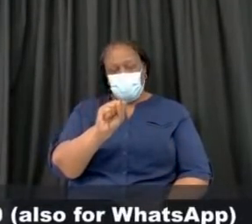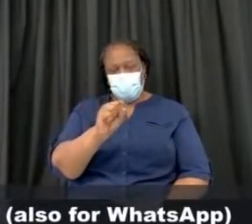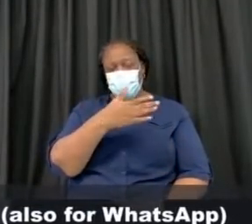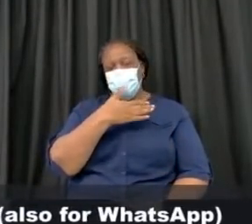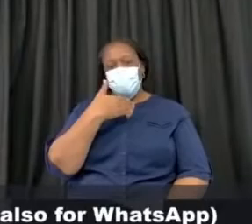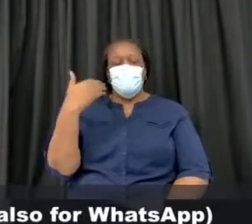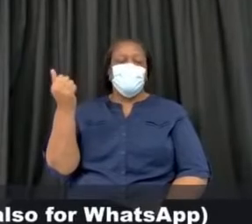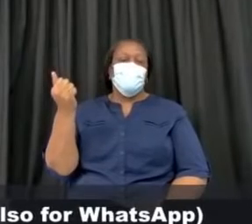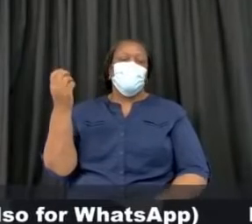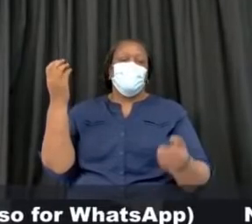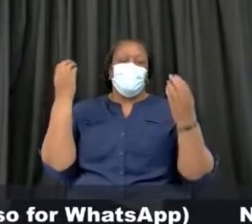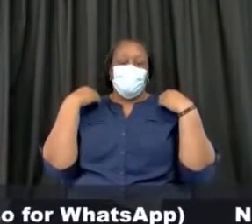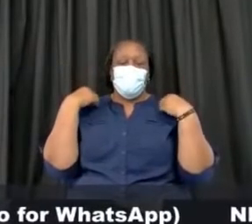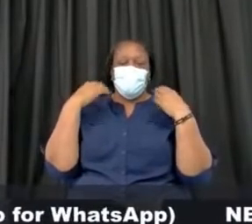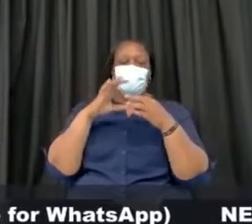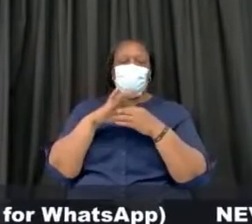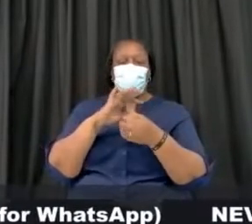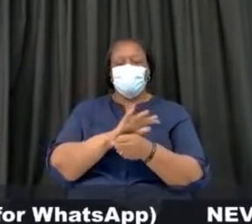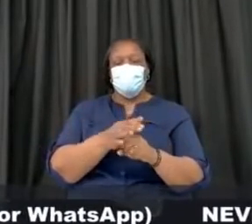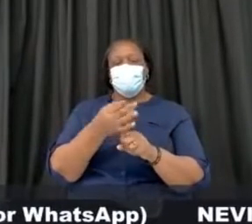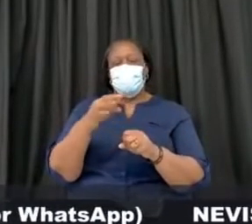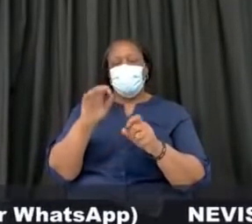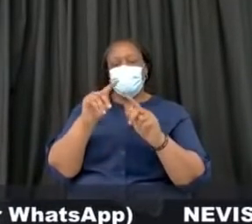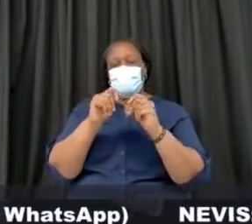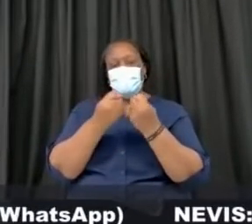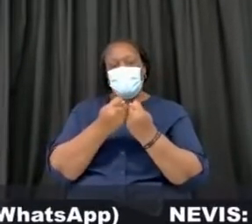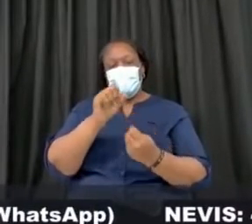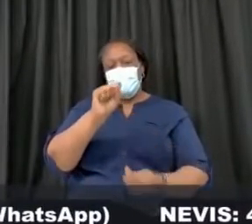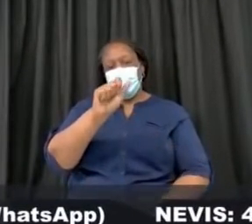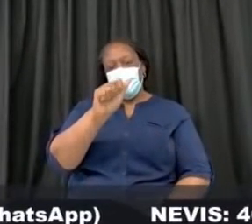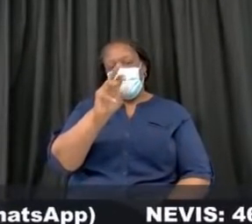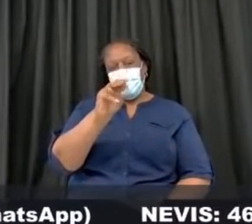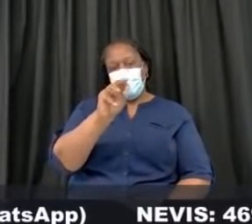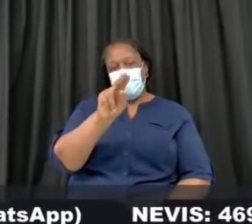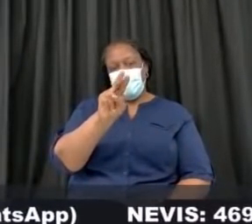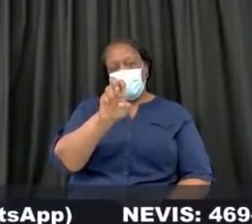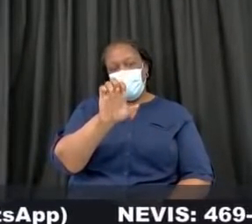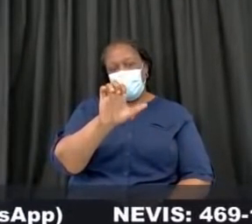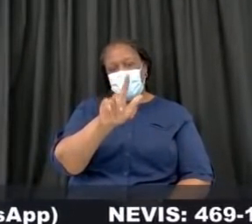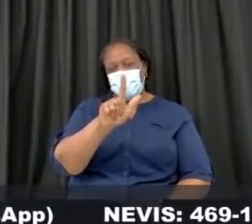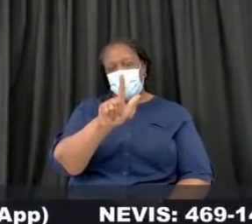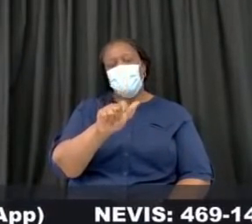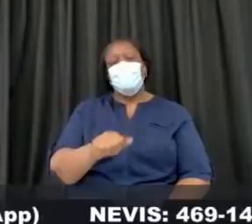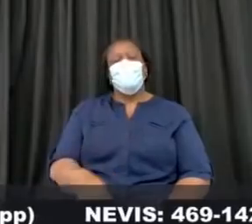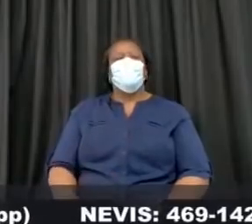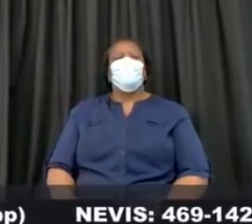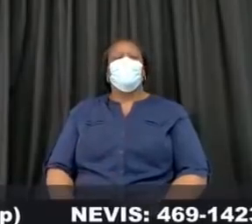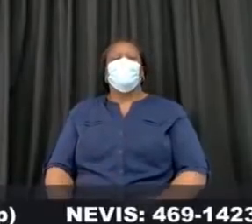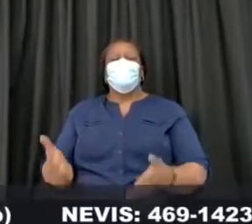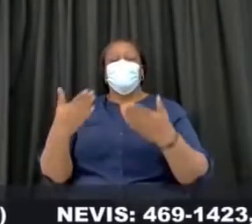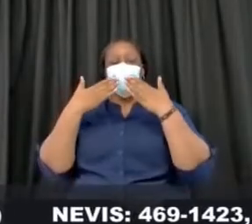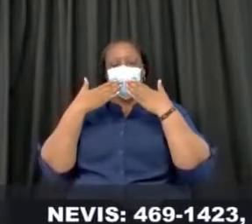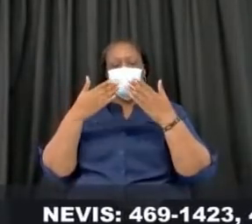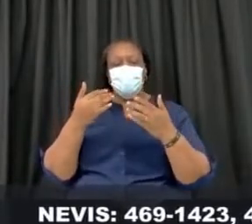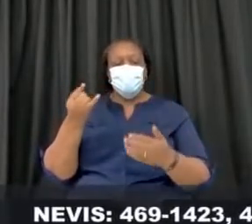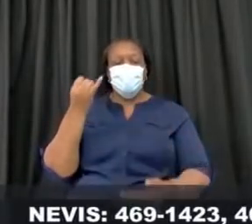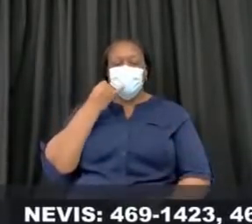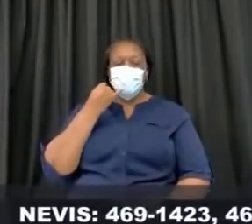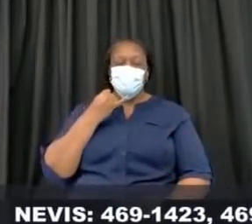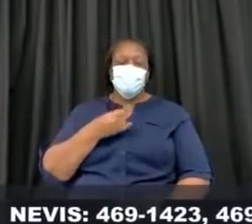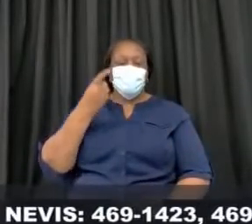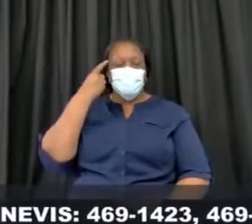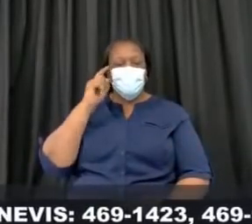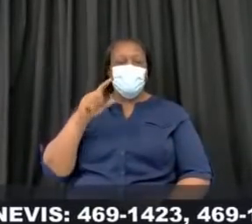Samuel, the Chair of the COVID-19 Task Force. We thank Mrs. Christmas Jacobs for her